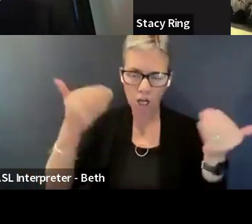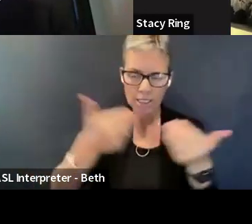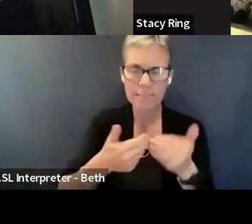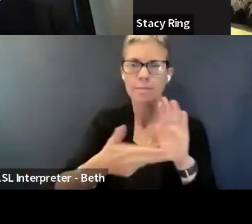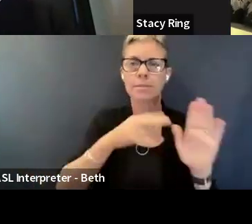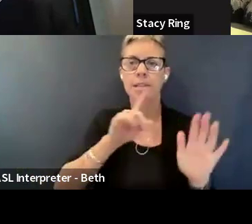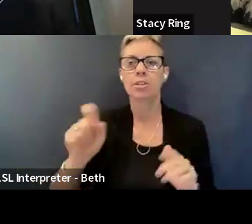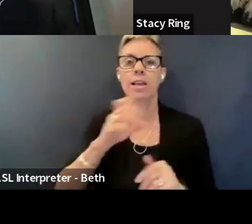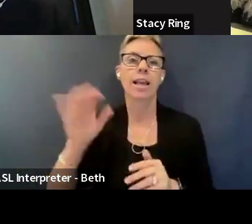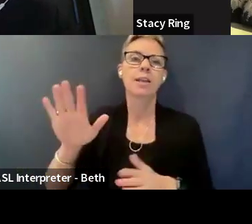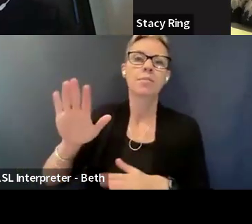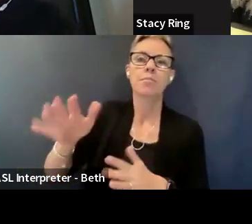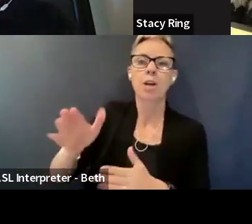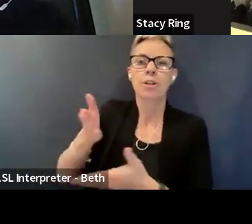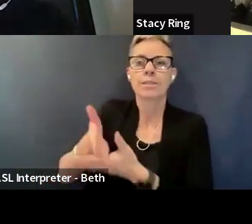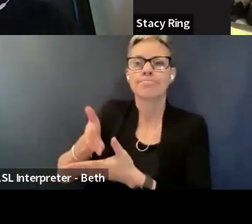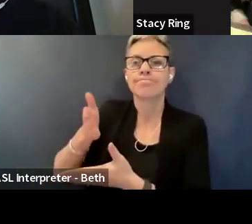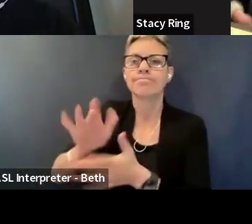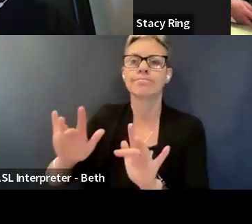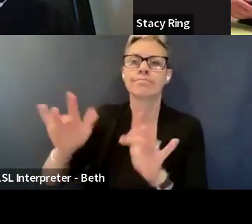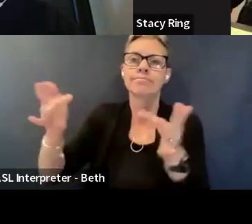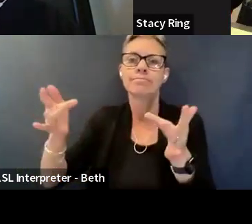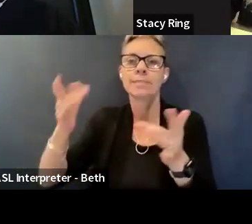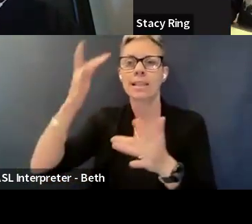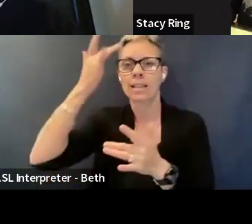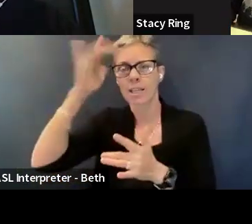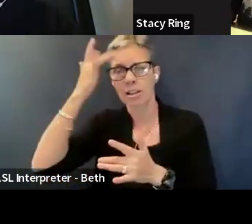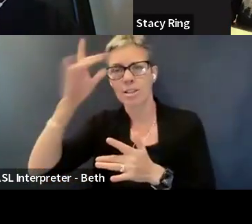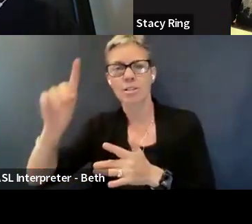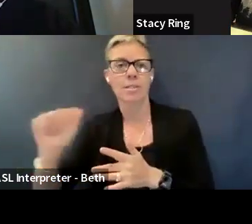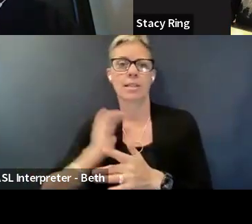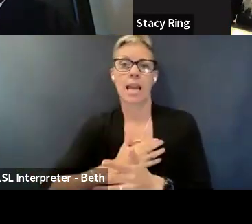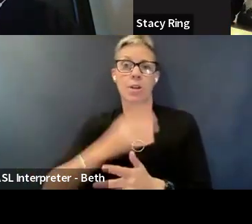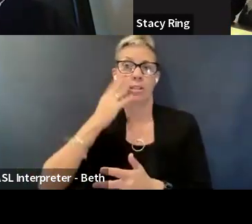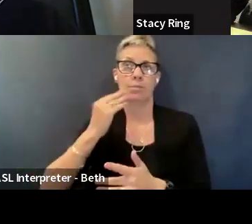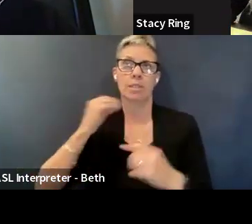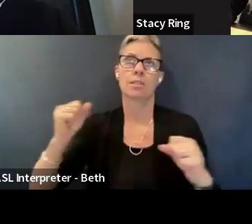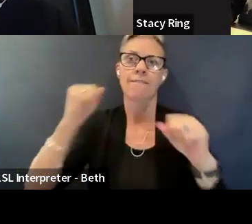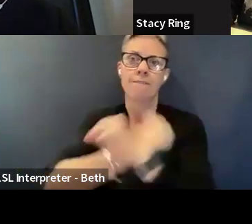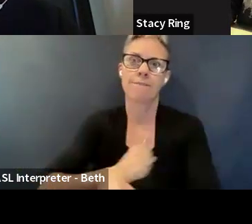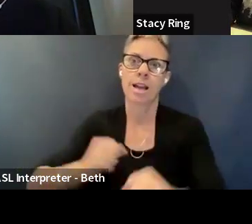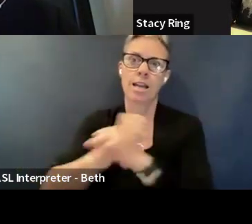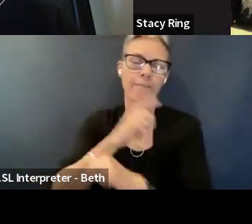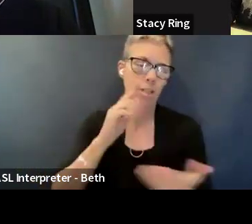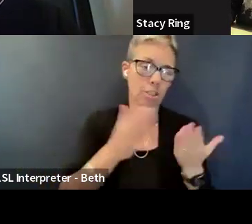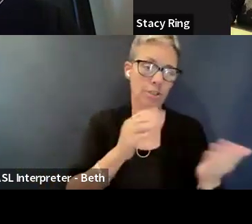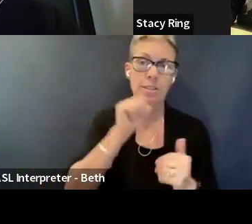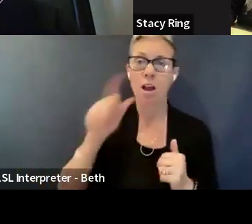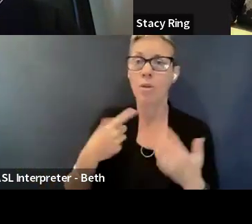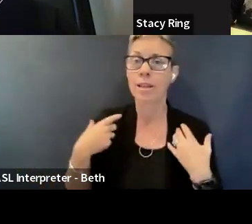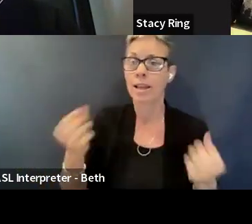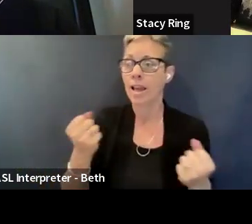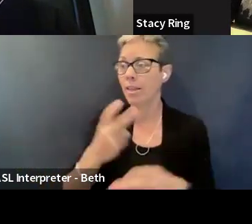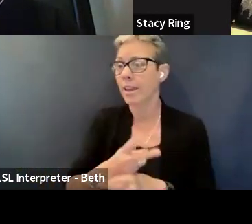moderate intellectual disability. And our experience fighting for services, not only in healthcare, but in commercial insurance